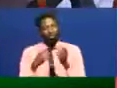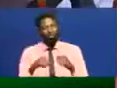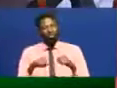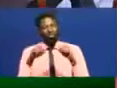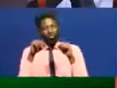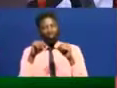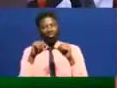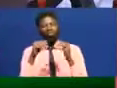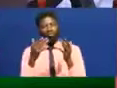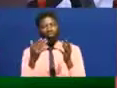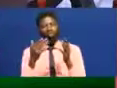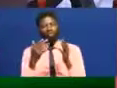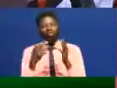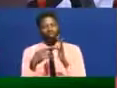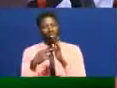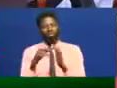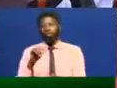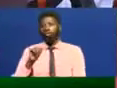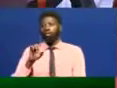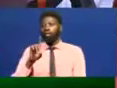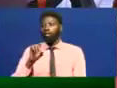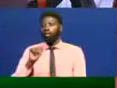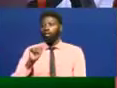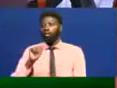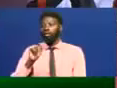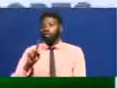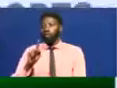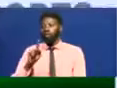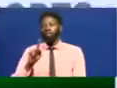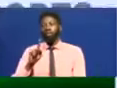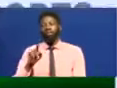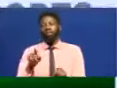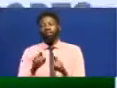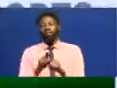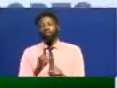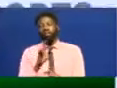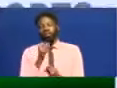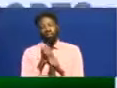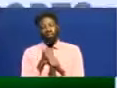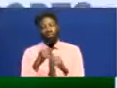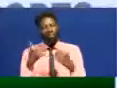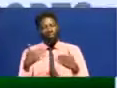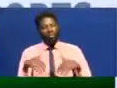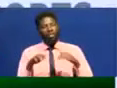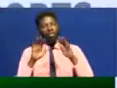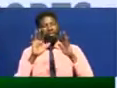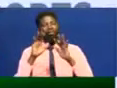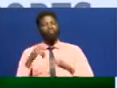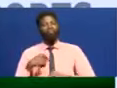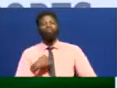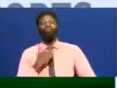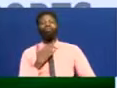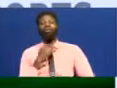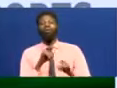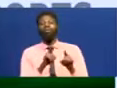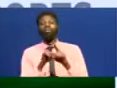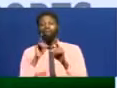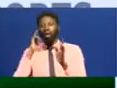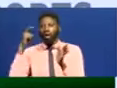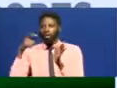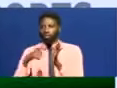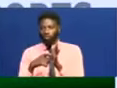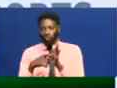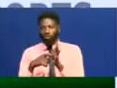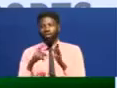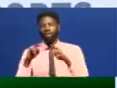of EDAC and the amazing work you are doing. I also want to acknowledge the National